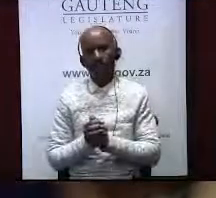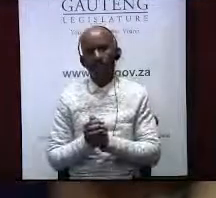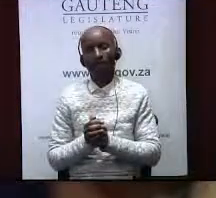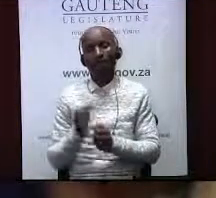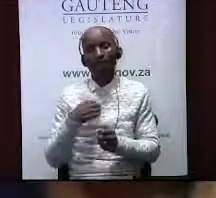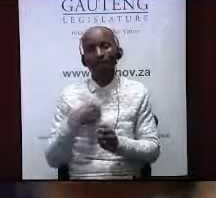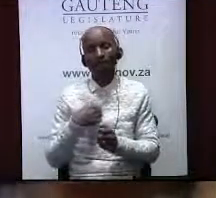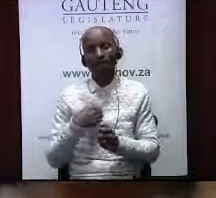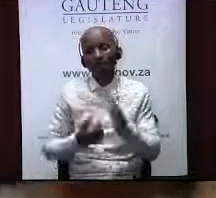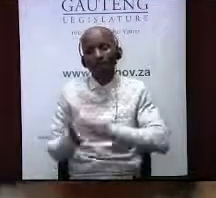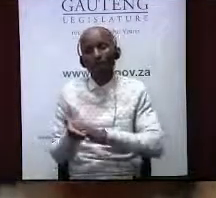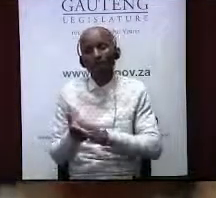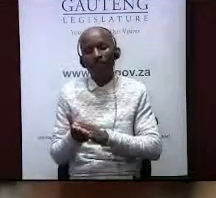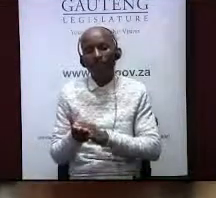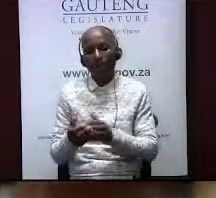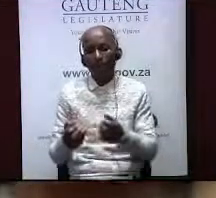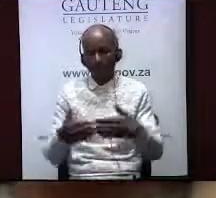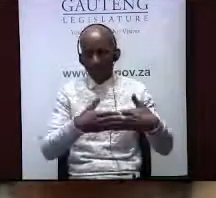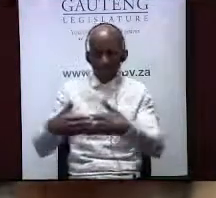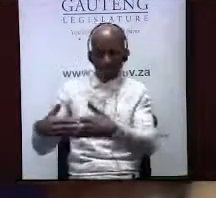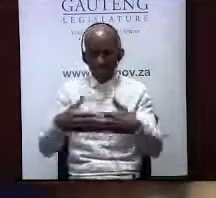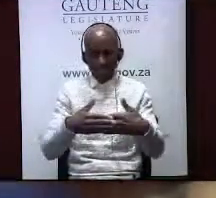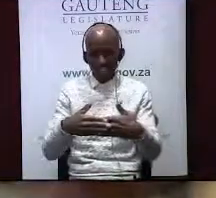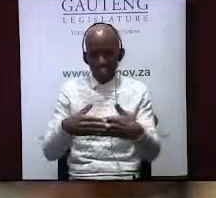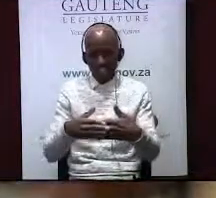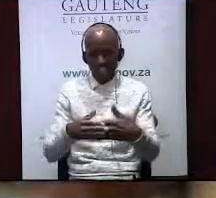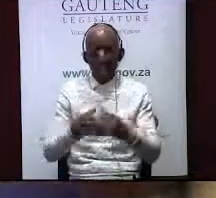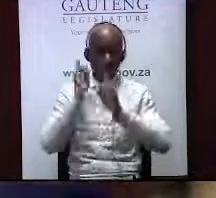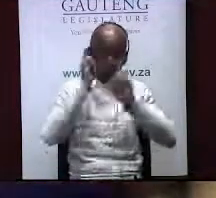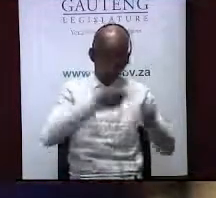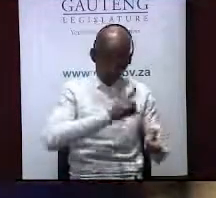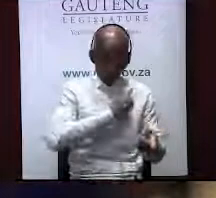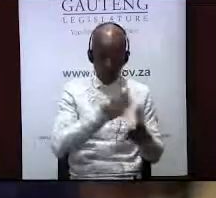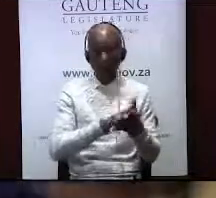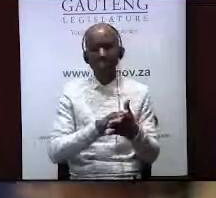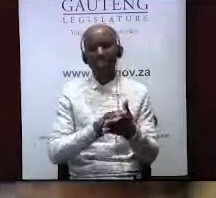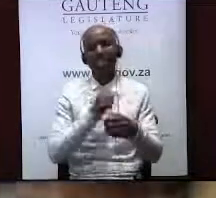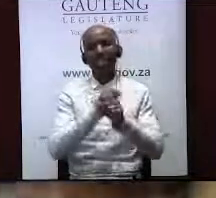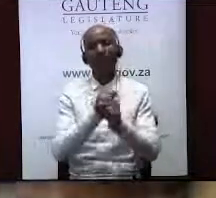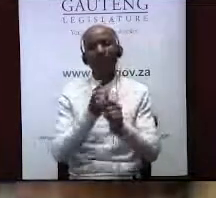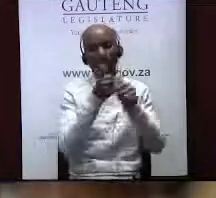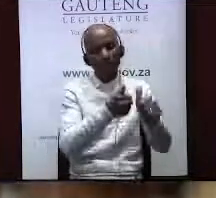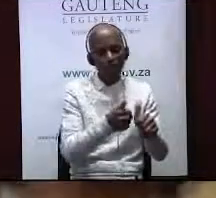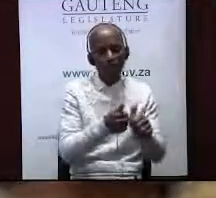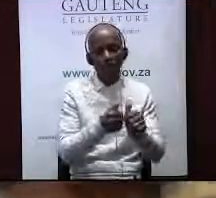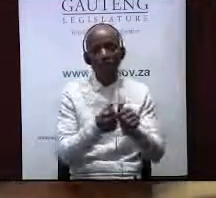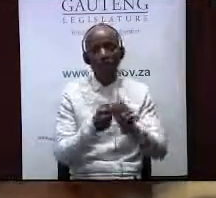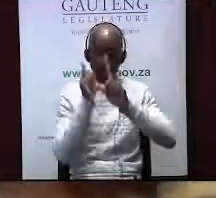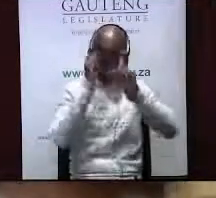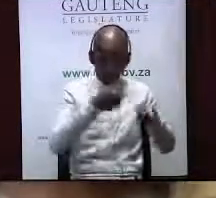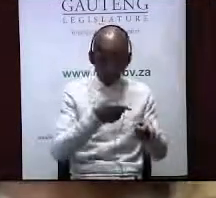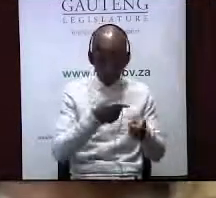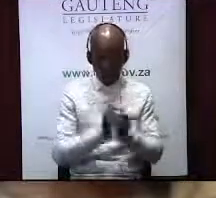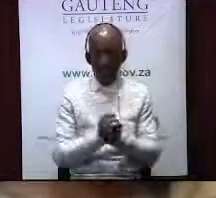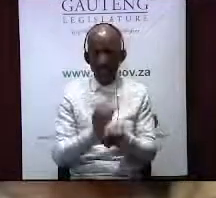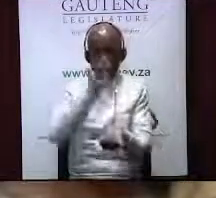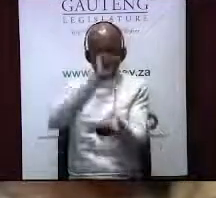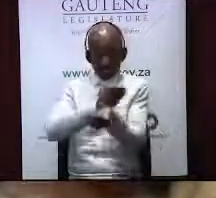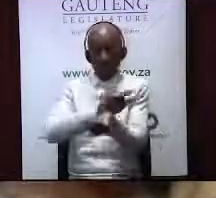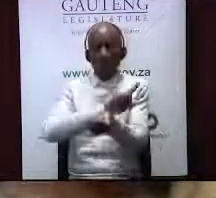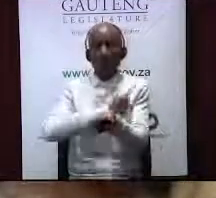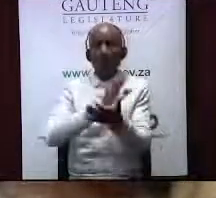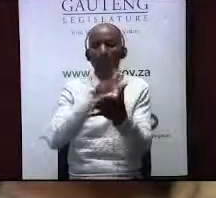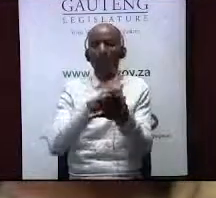Ke ile ka protection order because o jumpile melao ya protection order ko police station. I was arrested because we